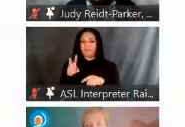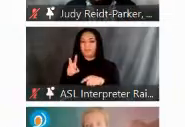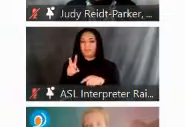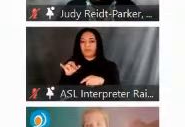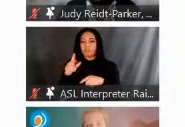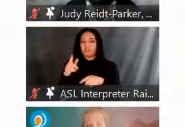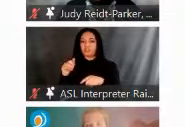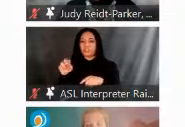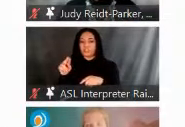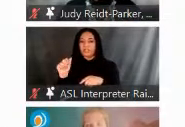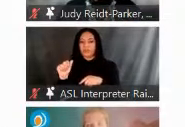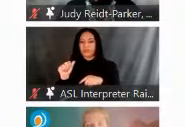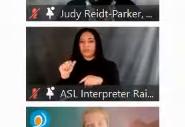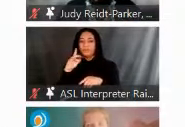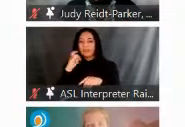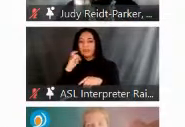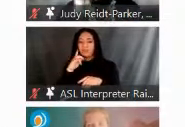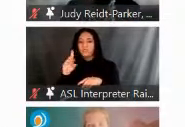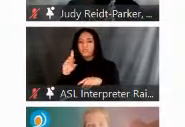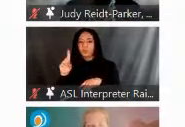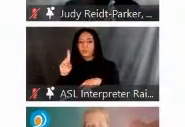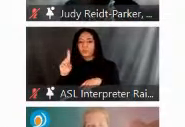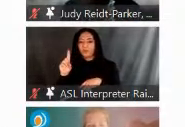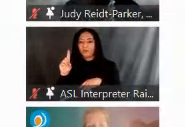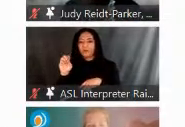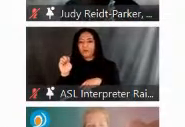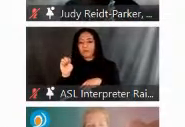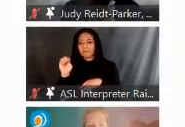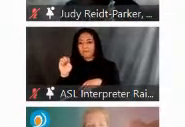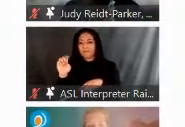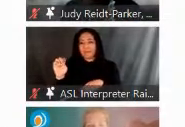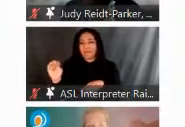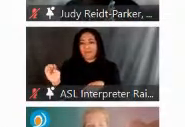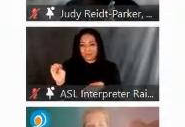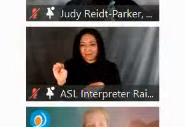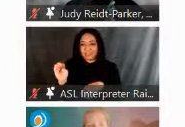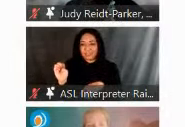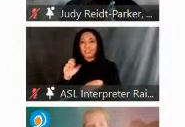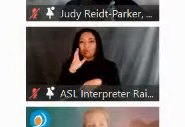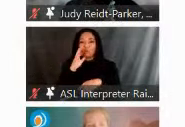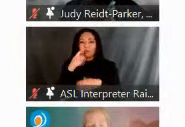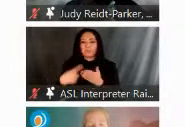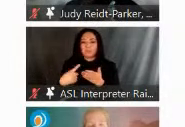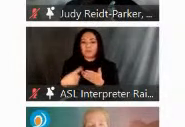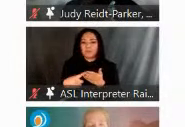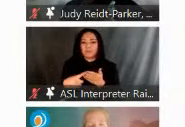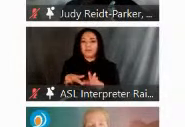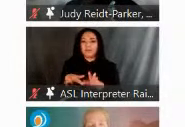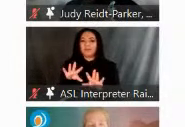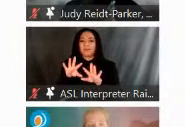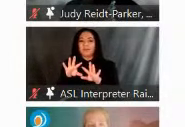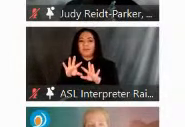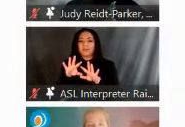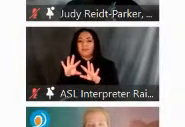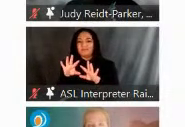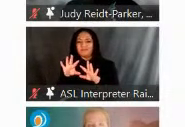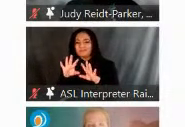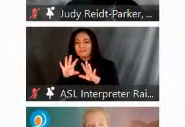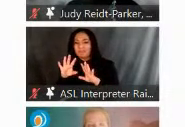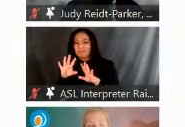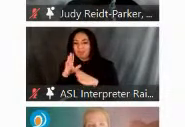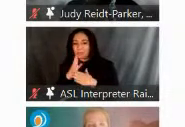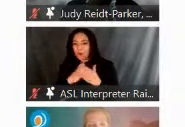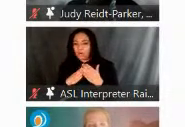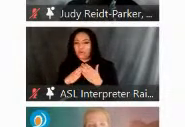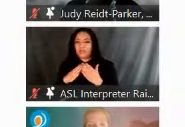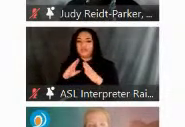will talk about the Family Child Care Home Education Network model. This portion of the presentation was created in